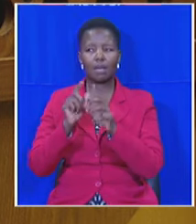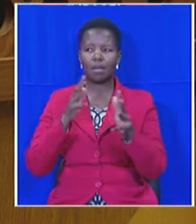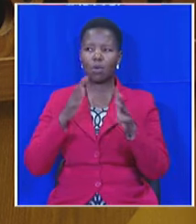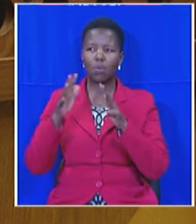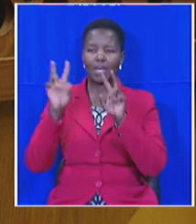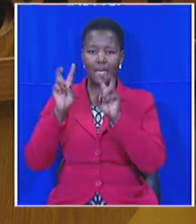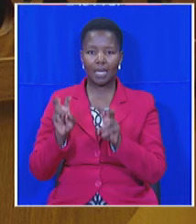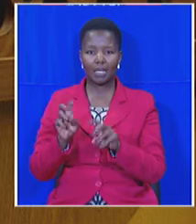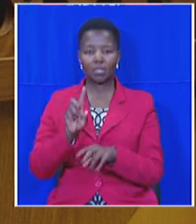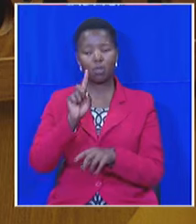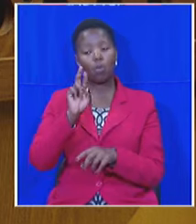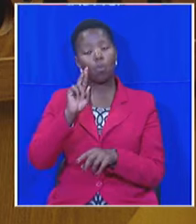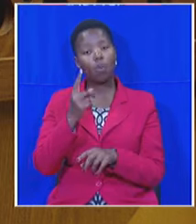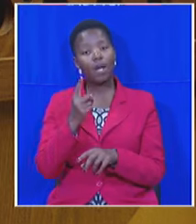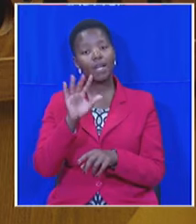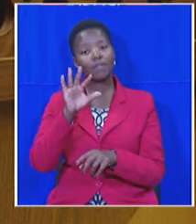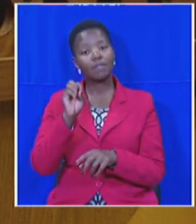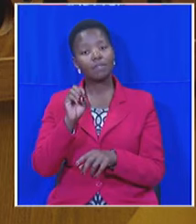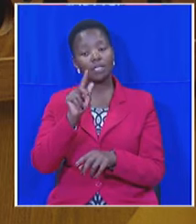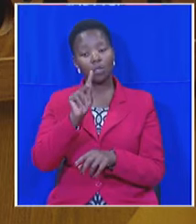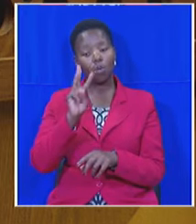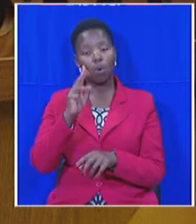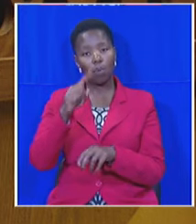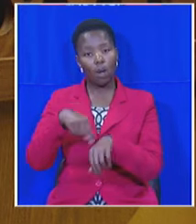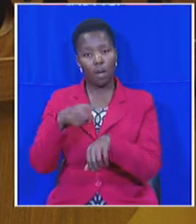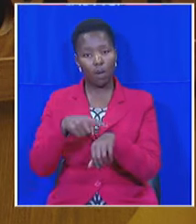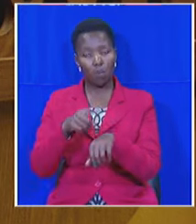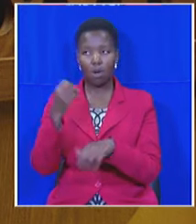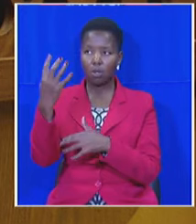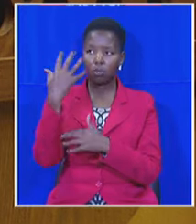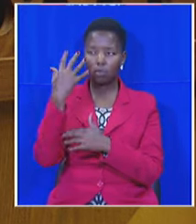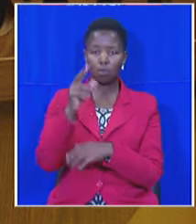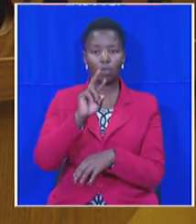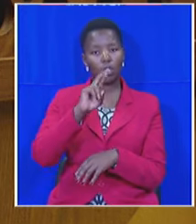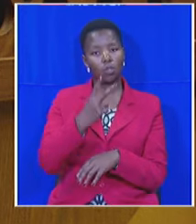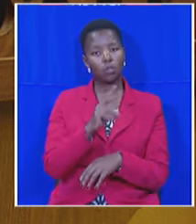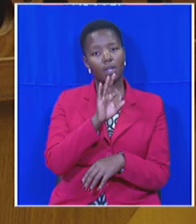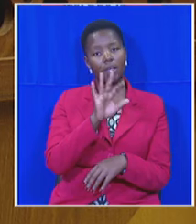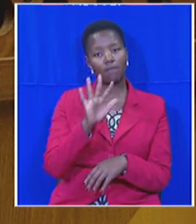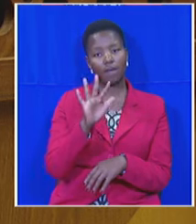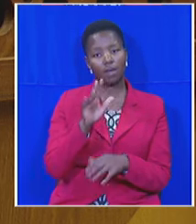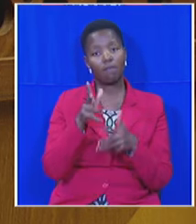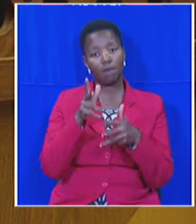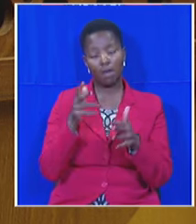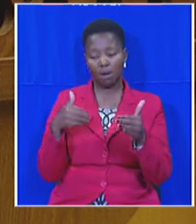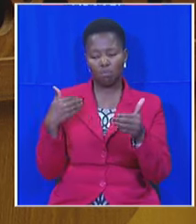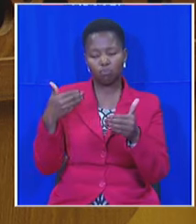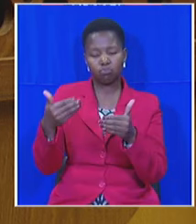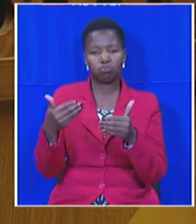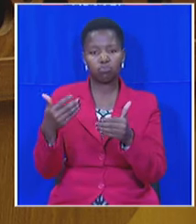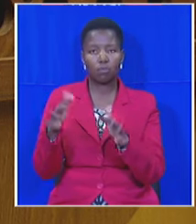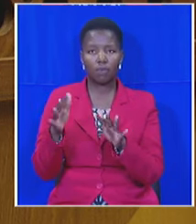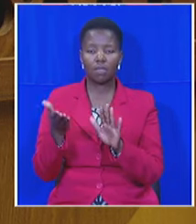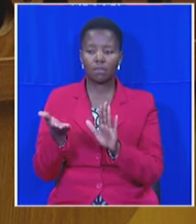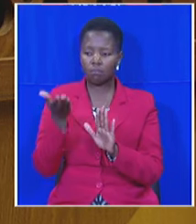per kilowatt hour and solar R2.85. Through this continuous involvement, the prices were forced